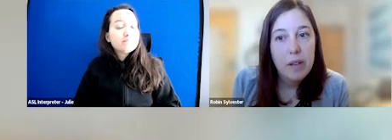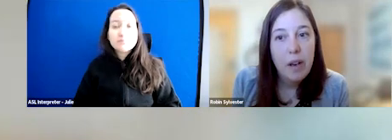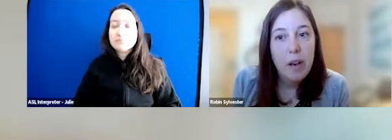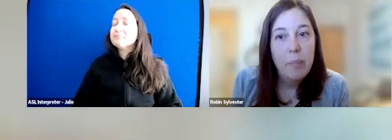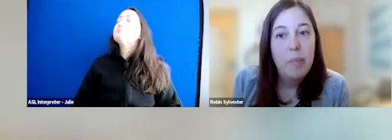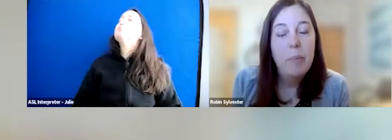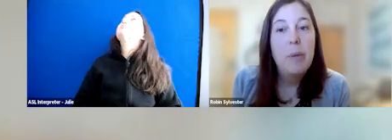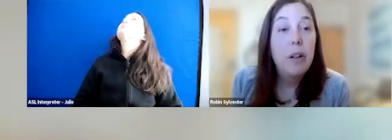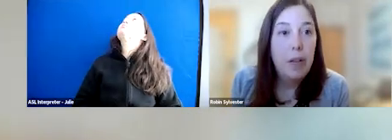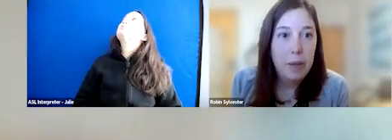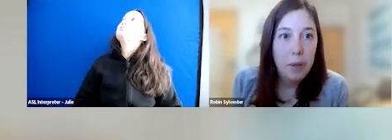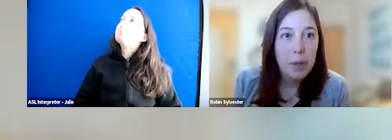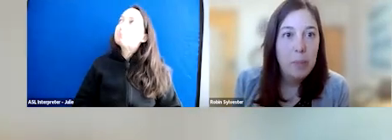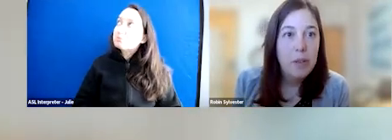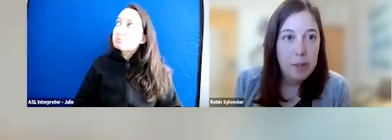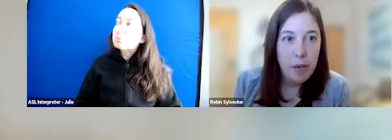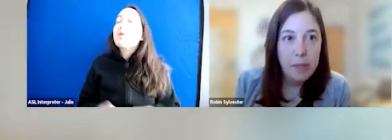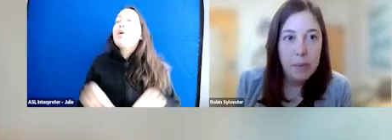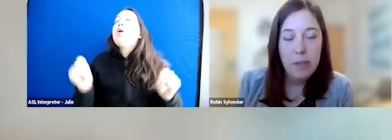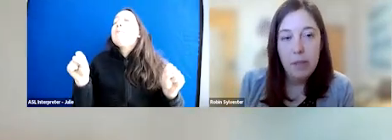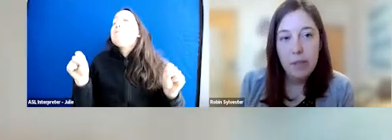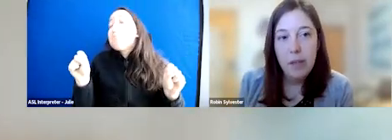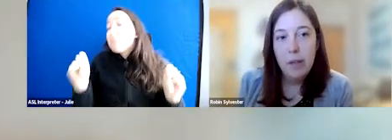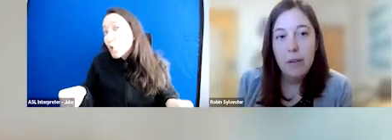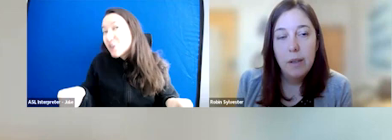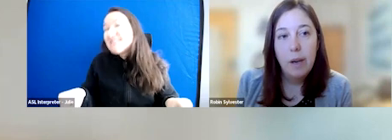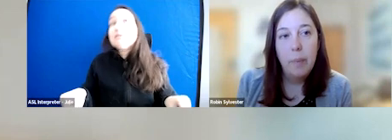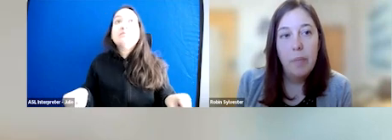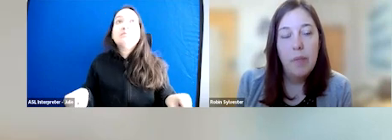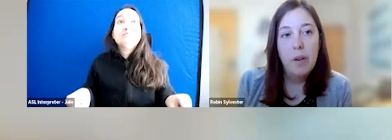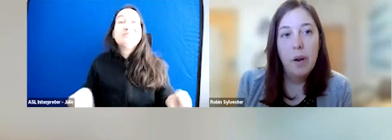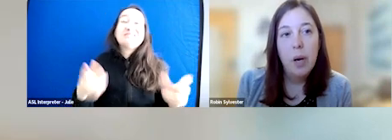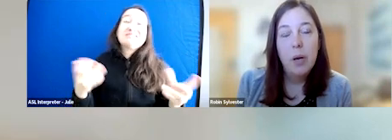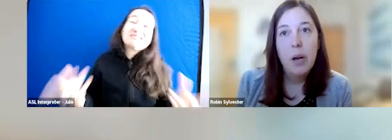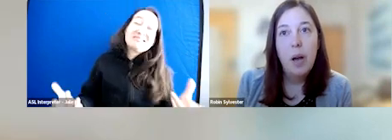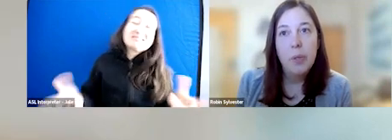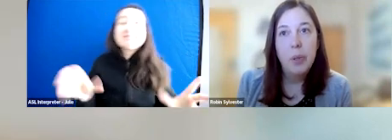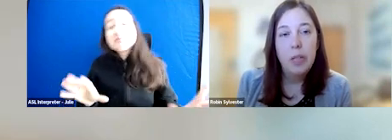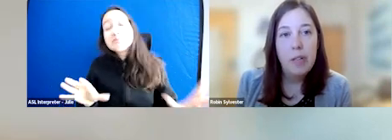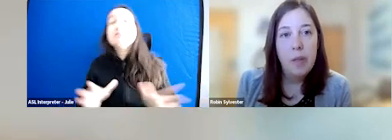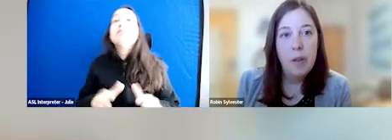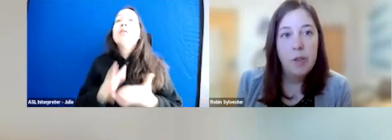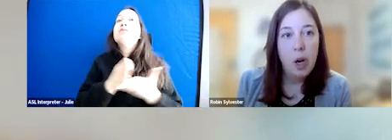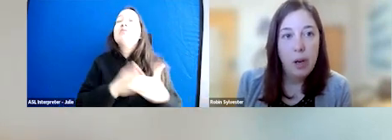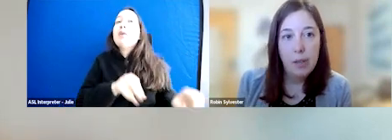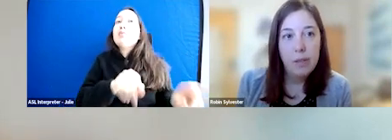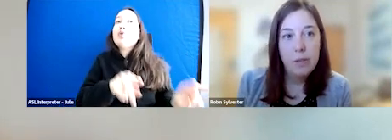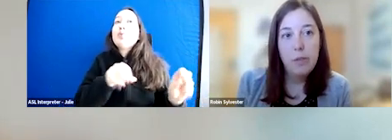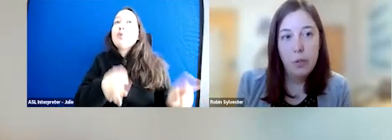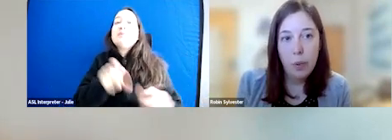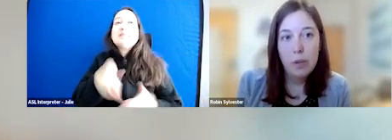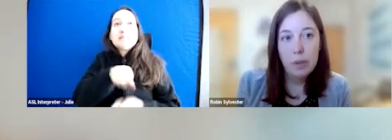there is maybe not a likelihood, but there is a possibility. There are opportunities out there